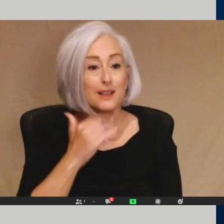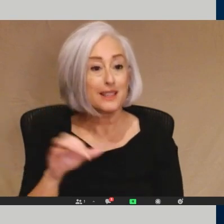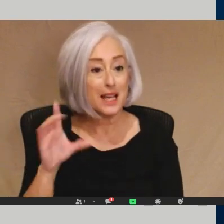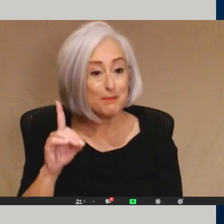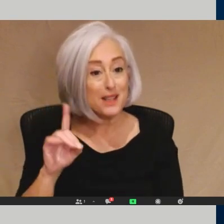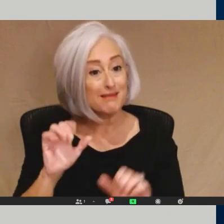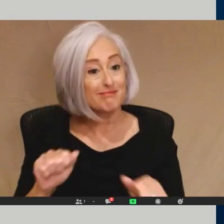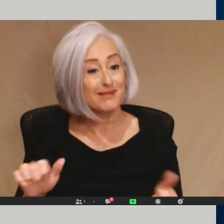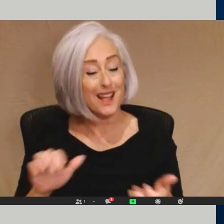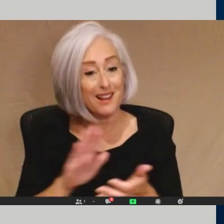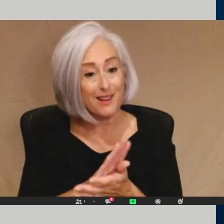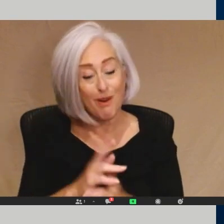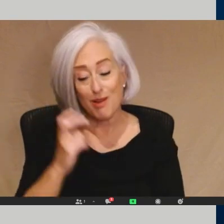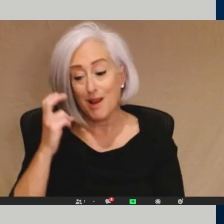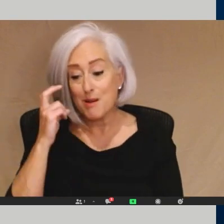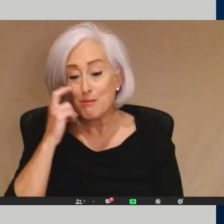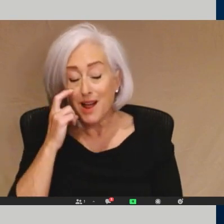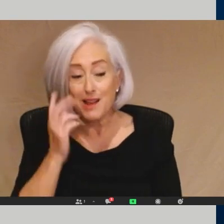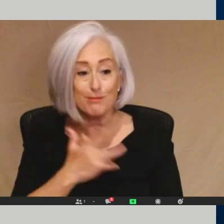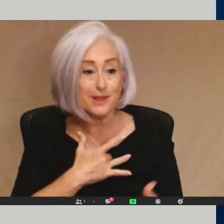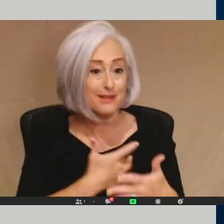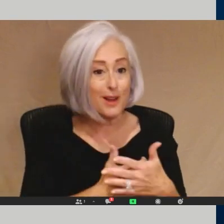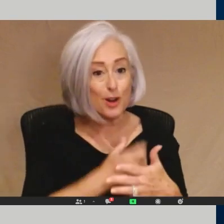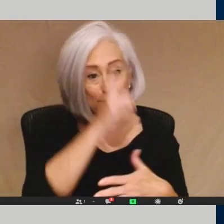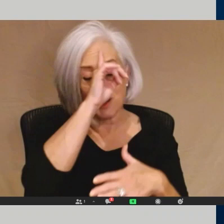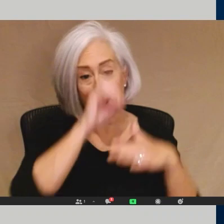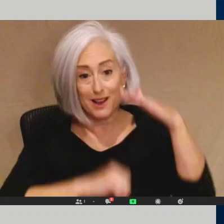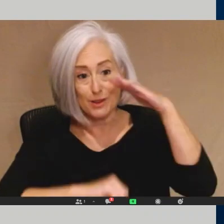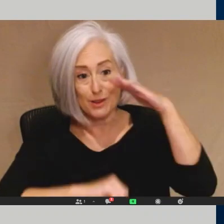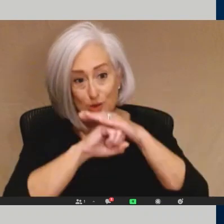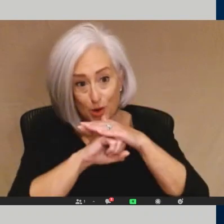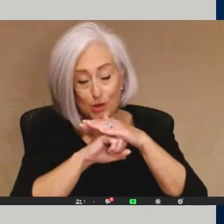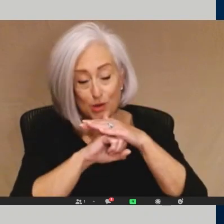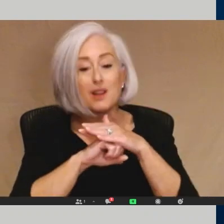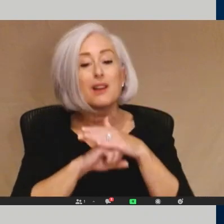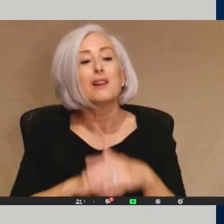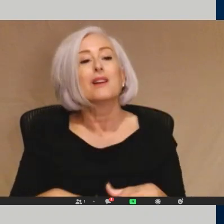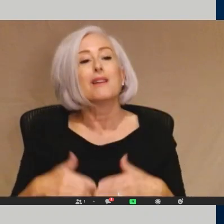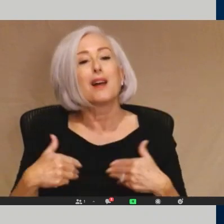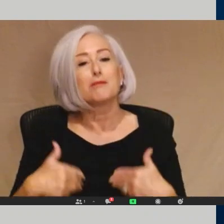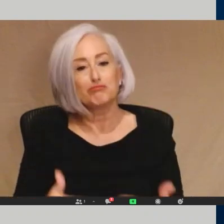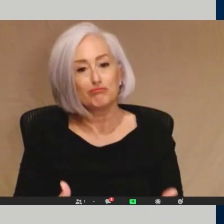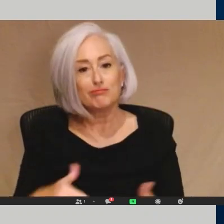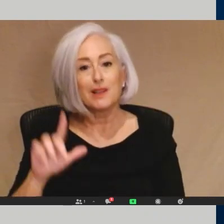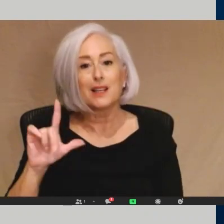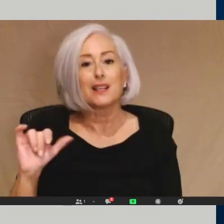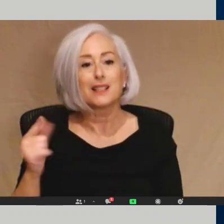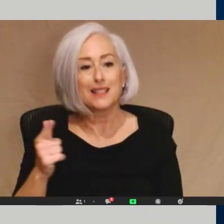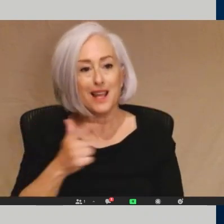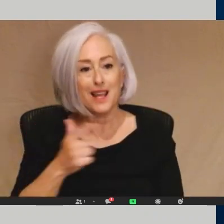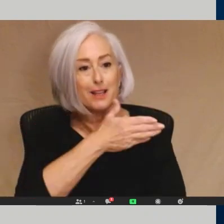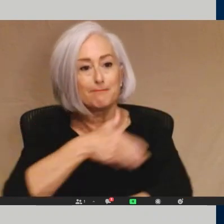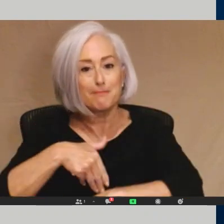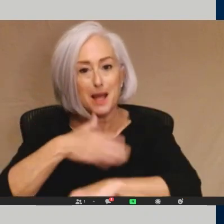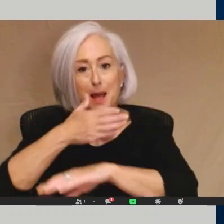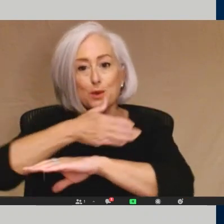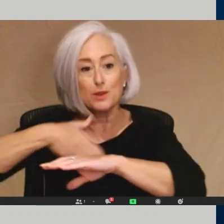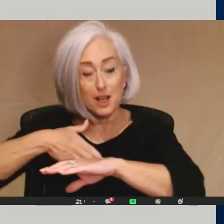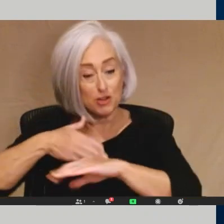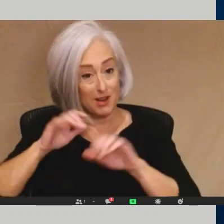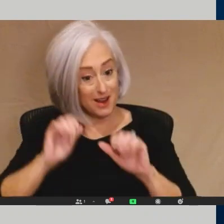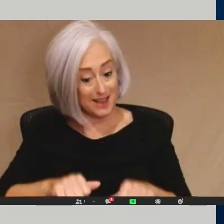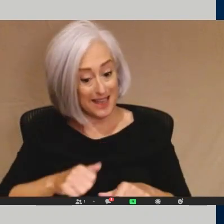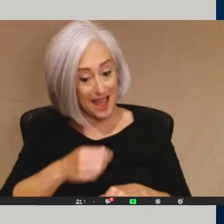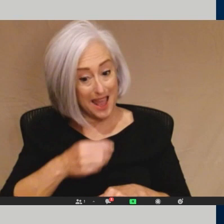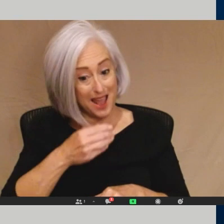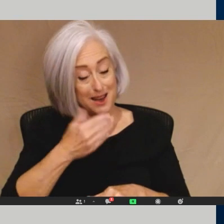heart attacks, stroke, and lower limb amputation. Can a simple diet change help put it into remission? Our